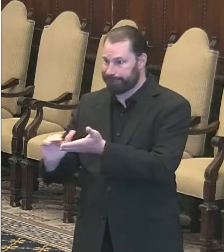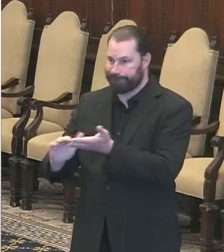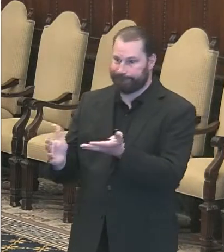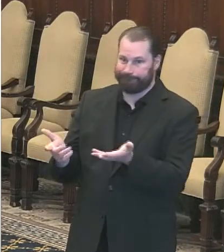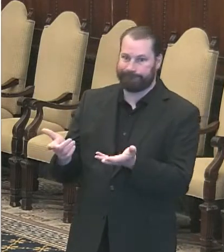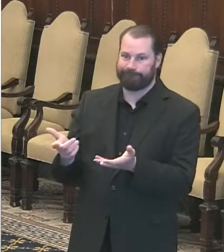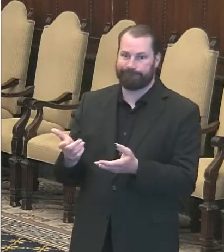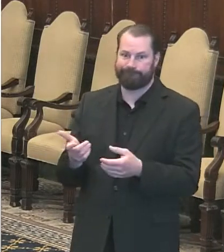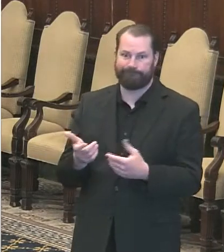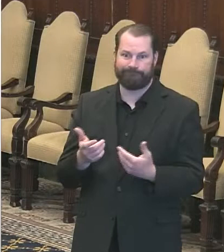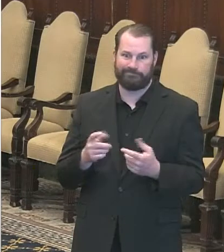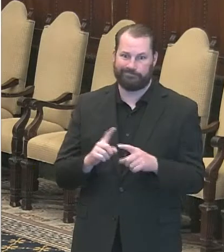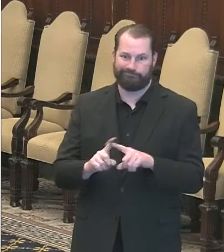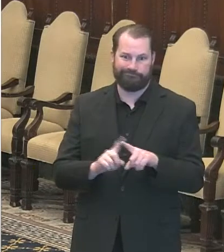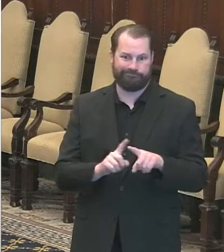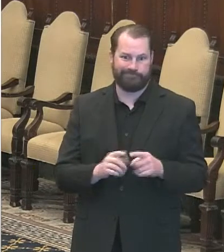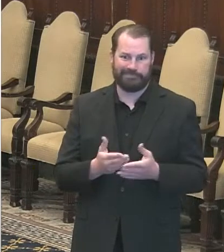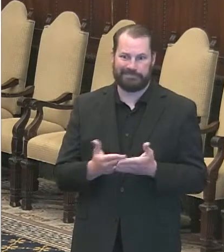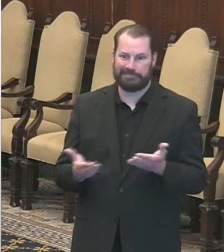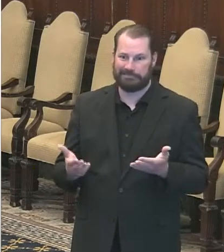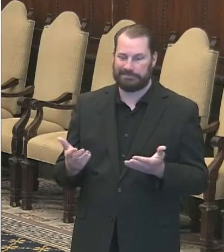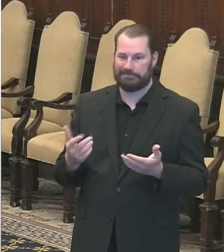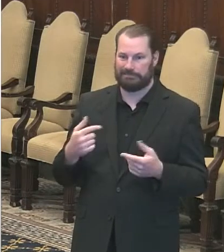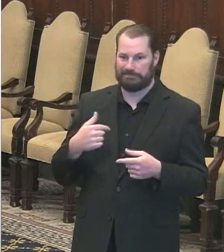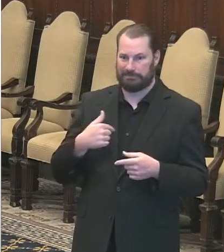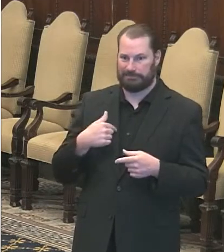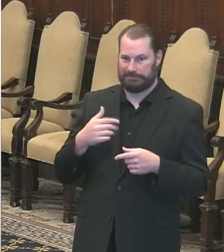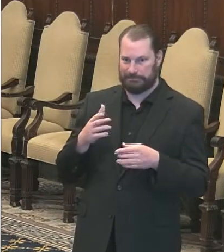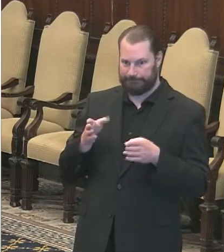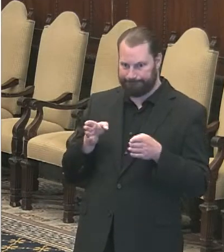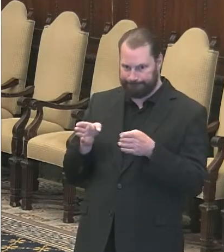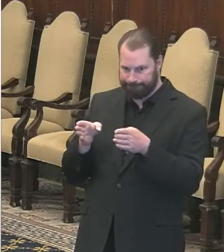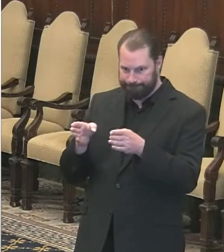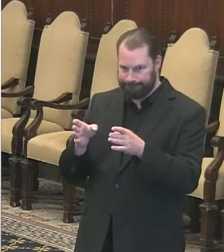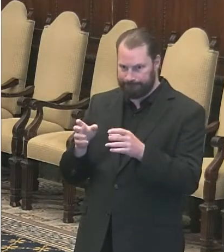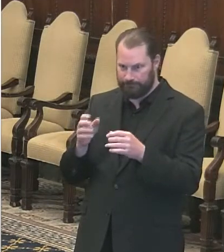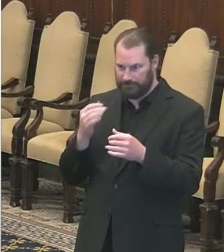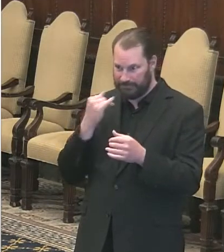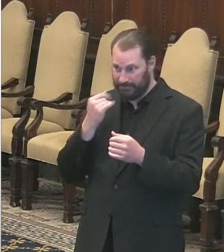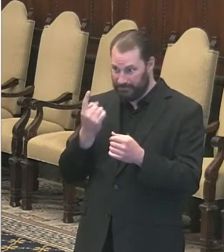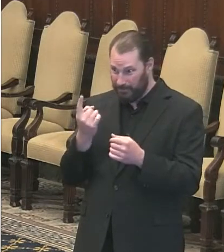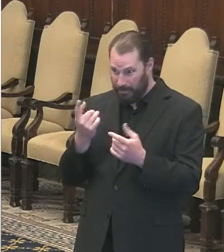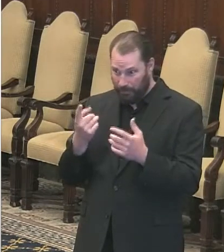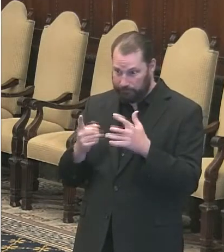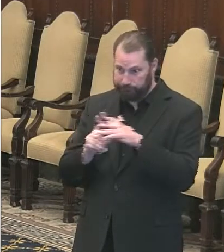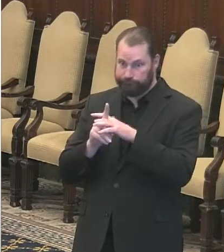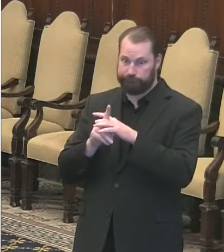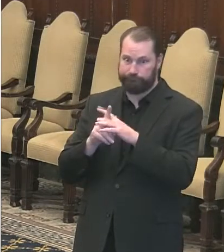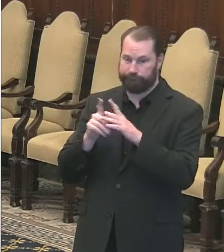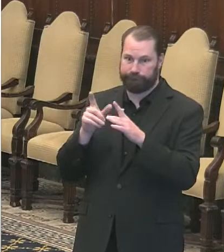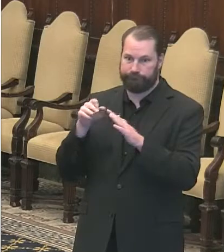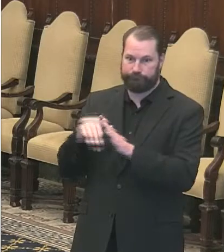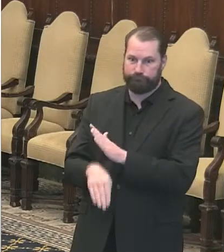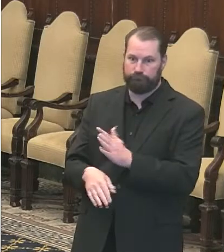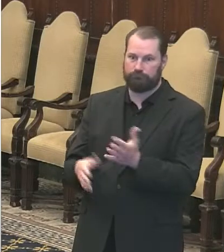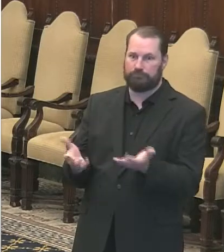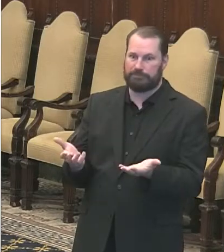We're on track unless things get really worse. We should be able to get through with what we have proposed.